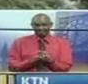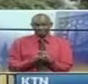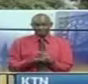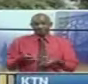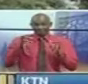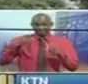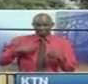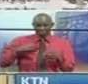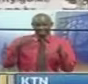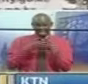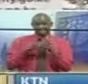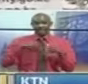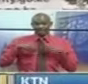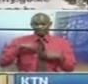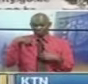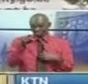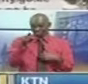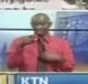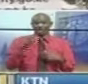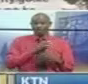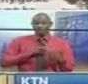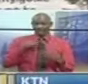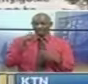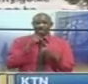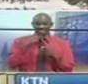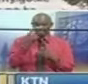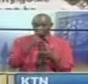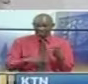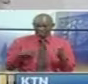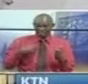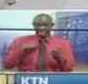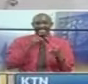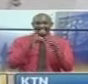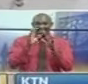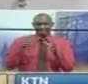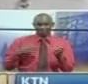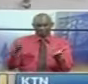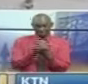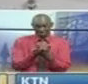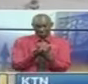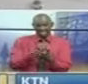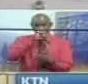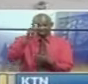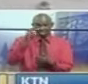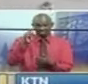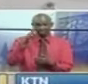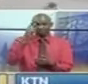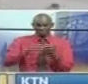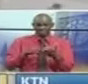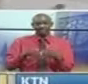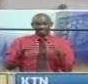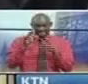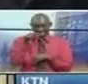Officers from the Ethics and Anti-Corruption Commission are reported to have asked the Director of Immigration, Jane Waikenda, to